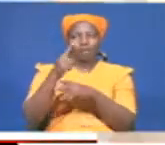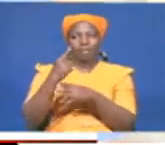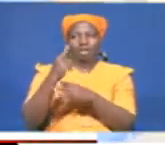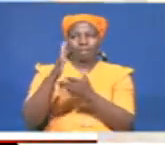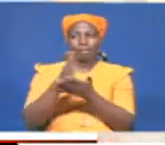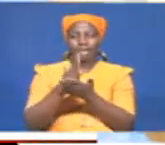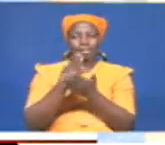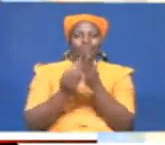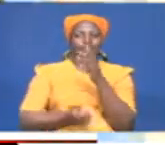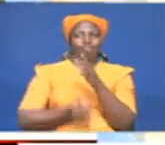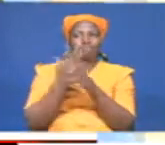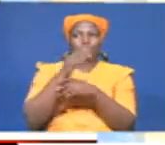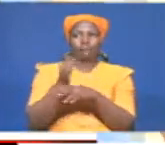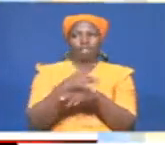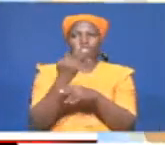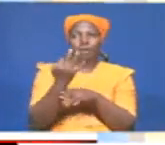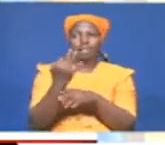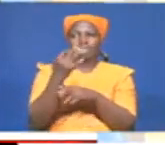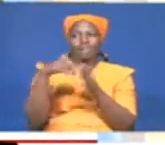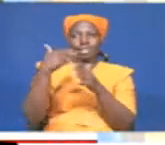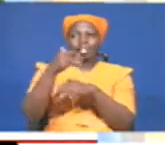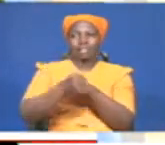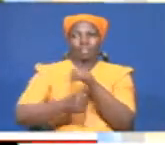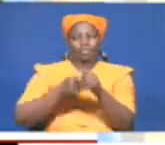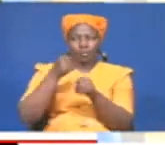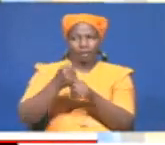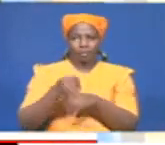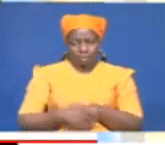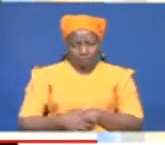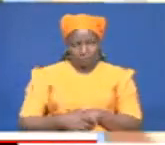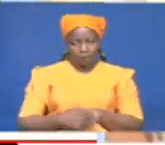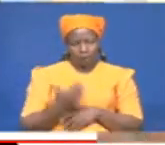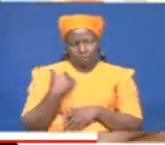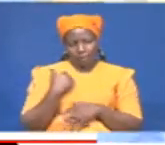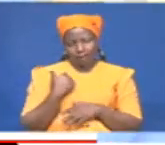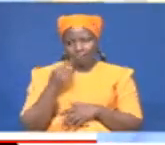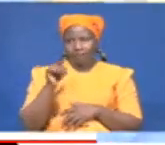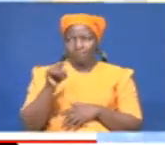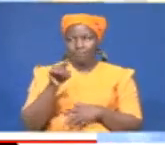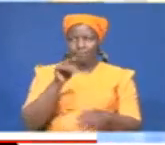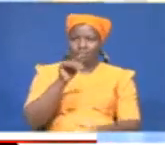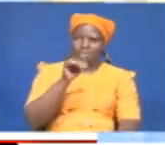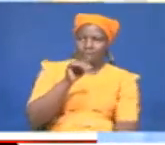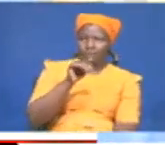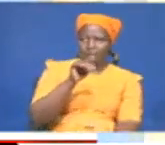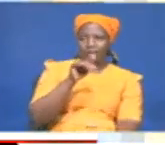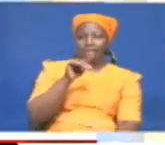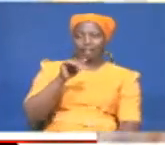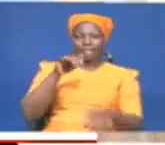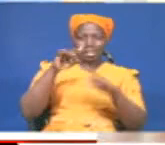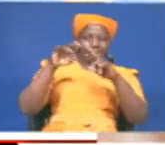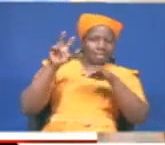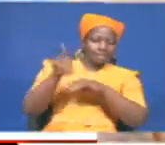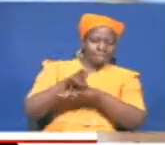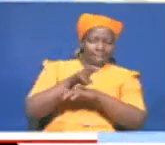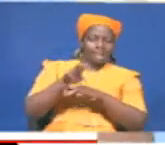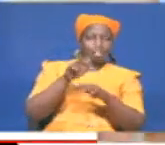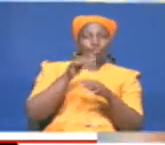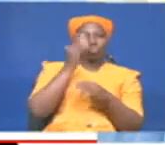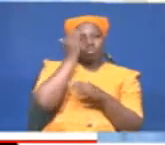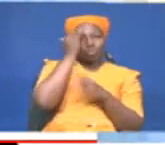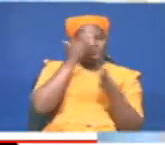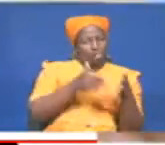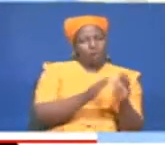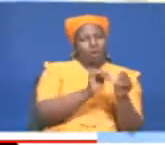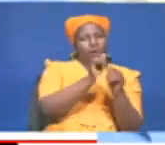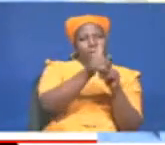Have a bare piece of land is now this what you call the cadastral survey. Where will the roads pass exactly? Where then you